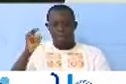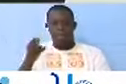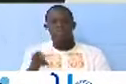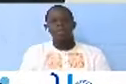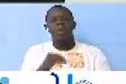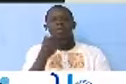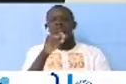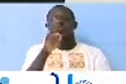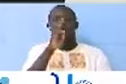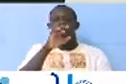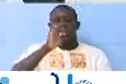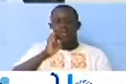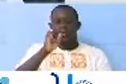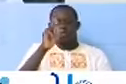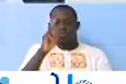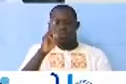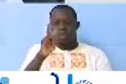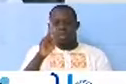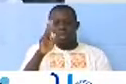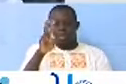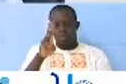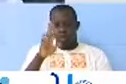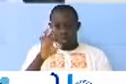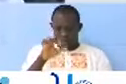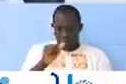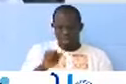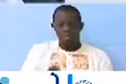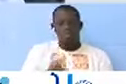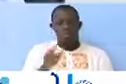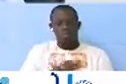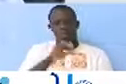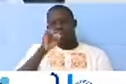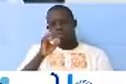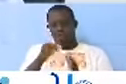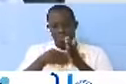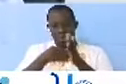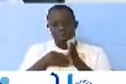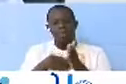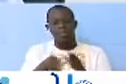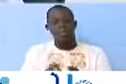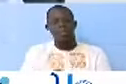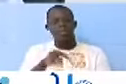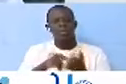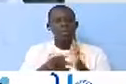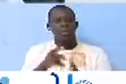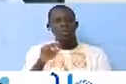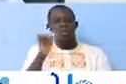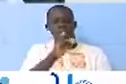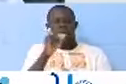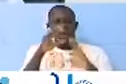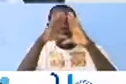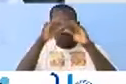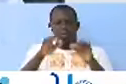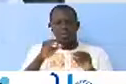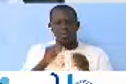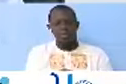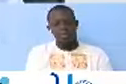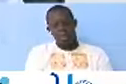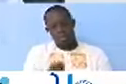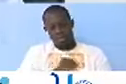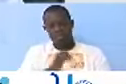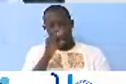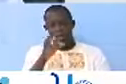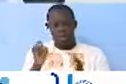Jame? Jumala Munyin Sukuta Jame. He was the OC. Of what? Bunda Juma. Investigation. At